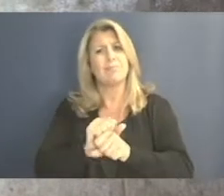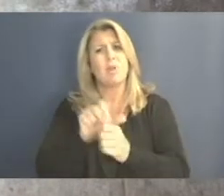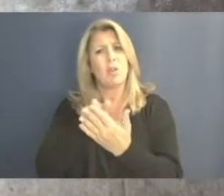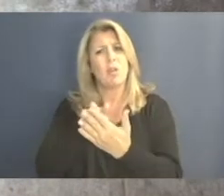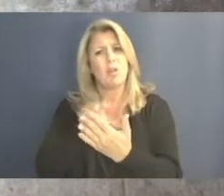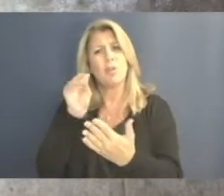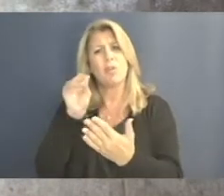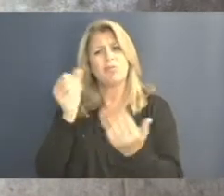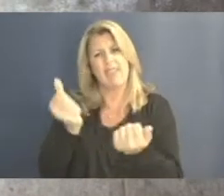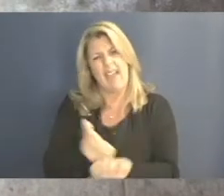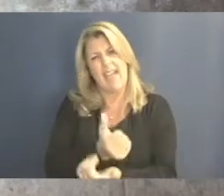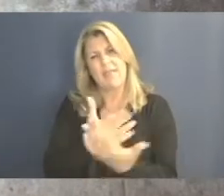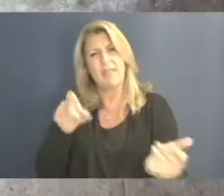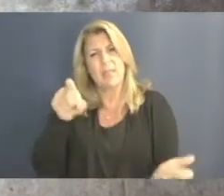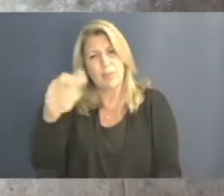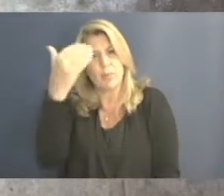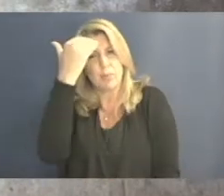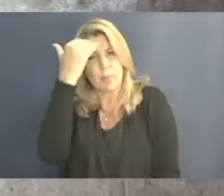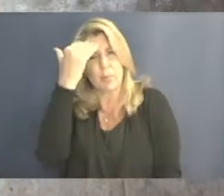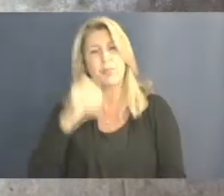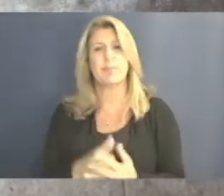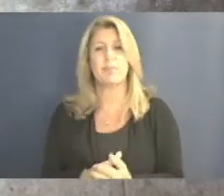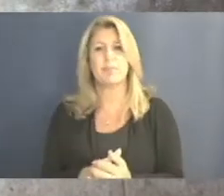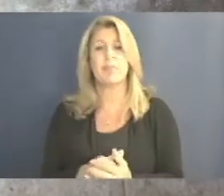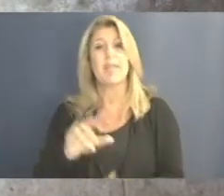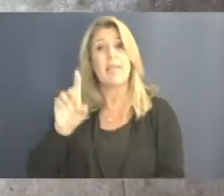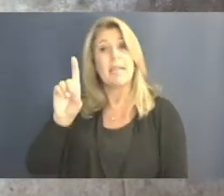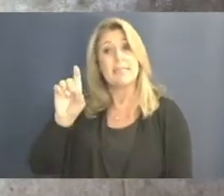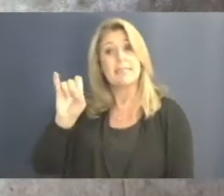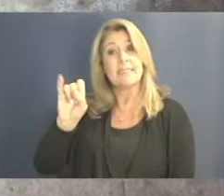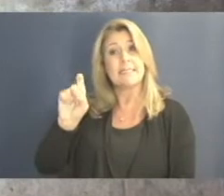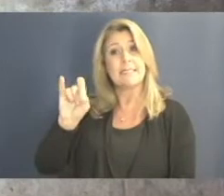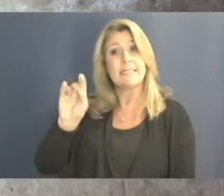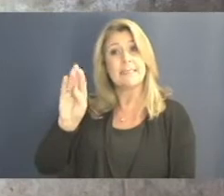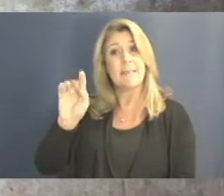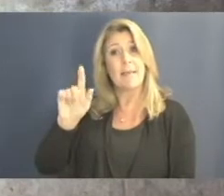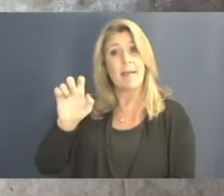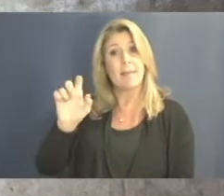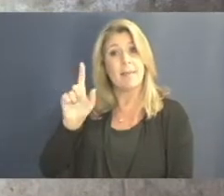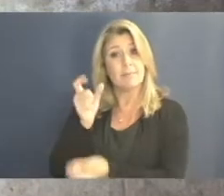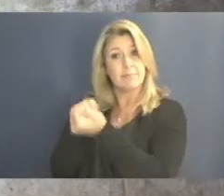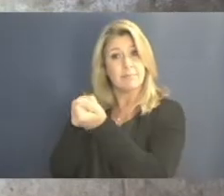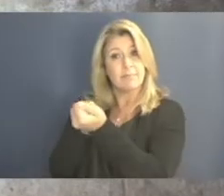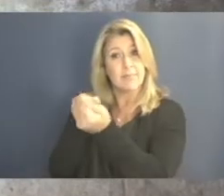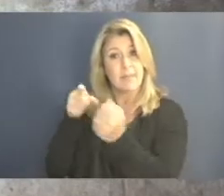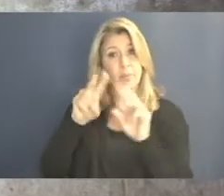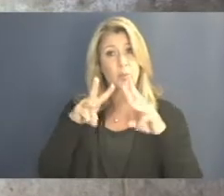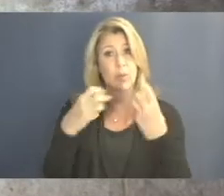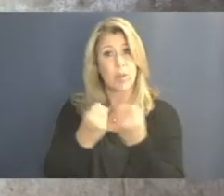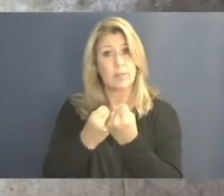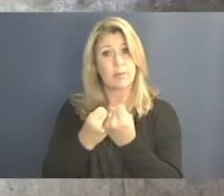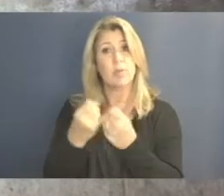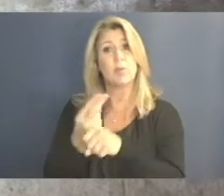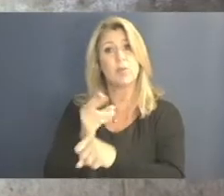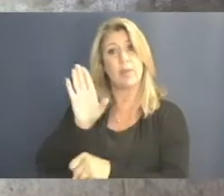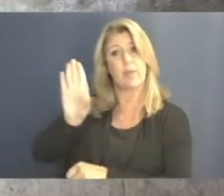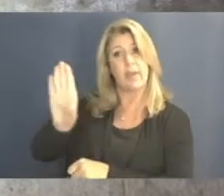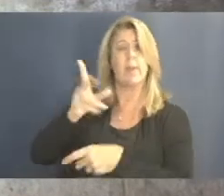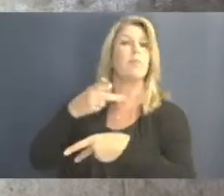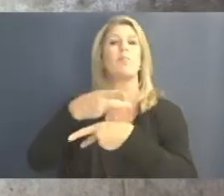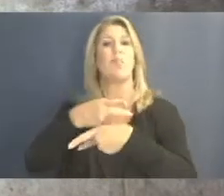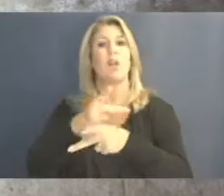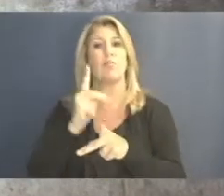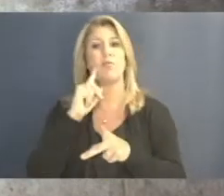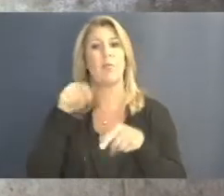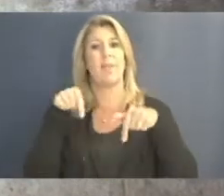pretty much learn everything you will need to know. Dixie Belle has sponsored this series, and we will be using